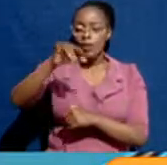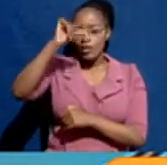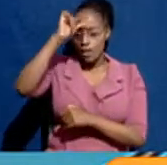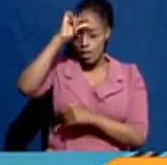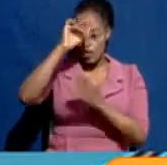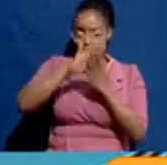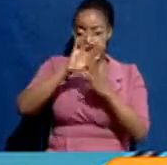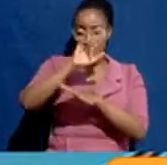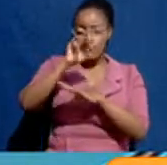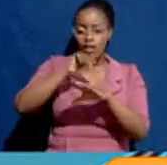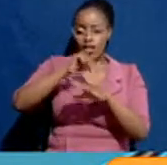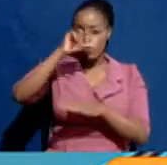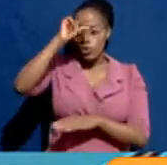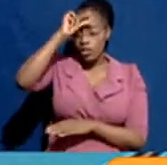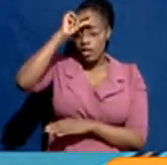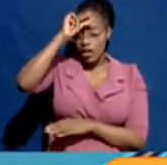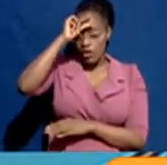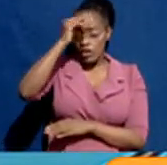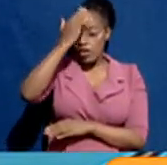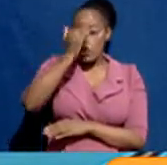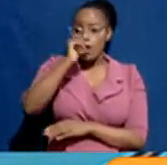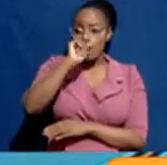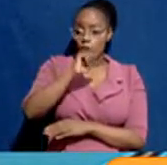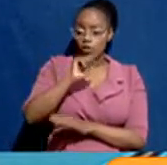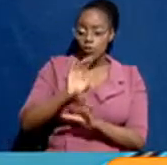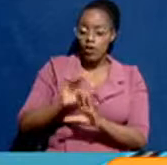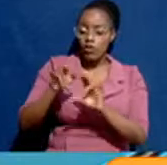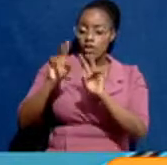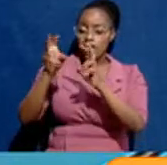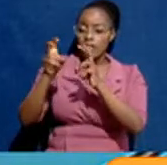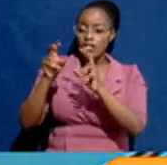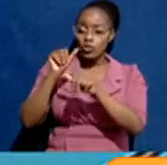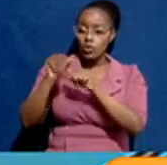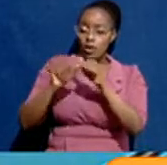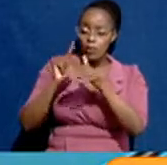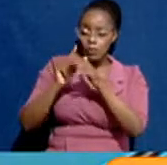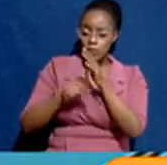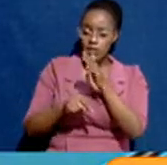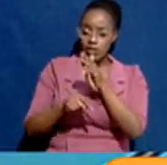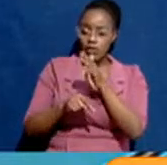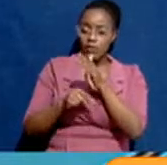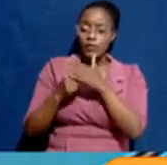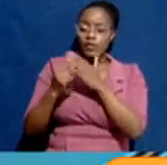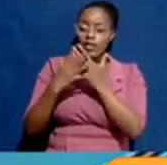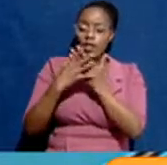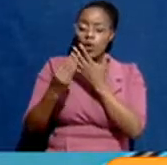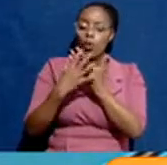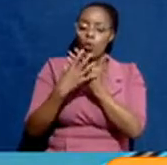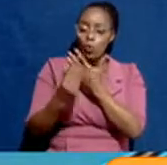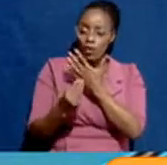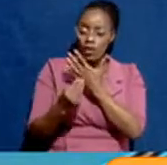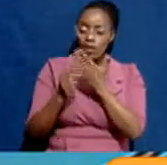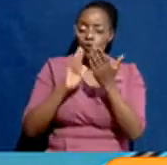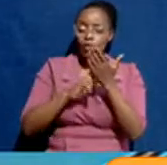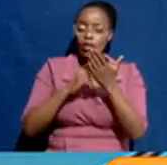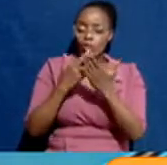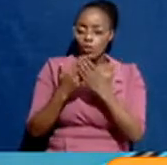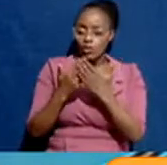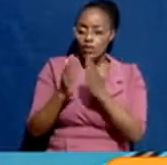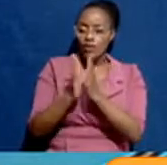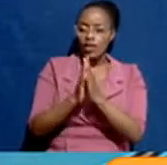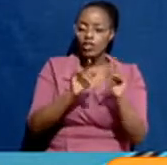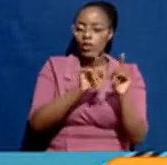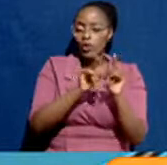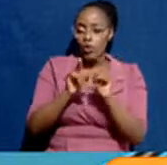and national government so that we avoid this issue of duplication in terms of the resources and